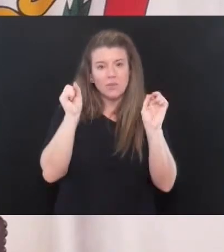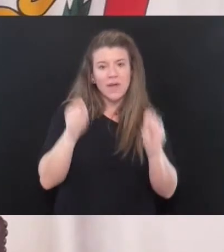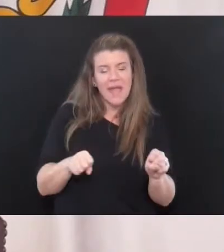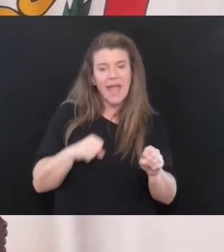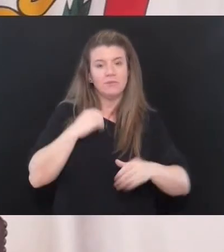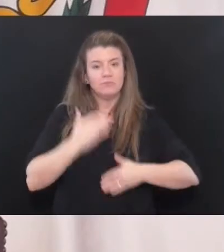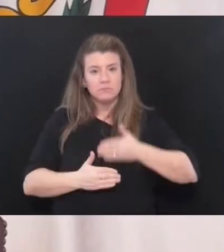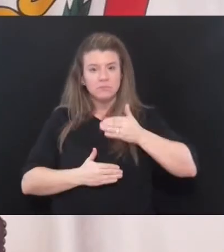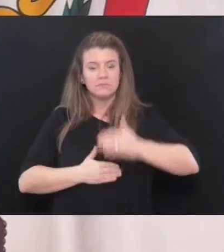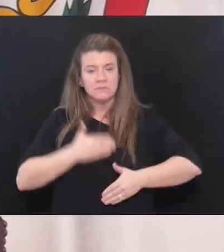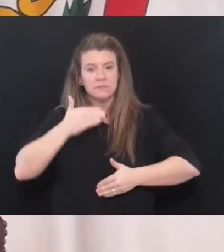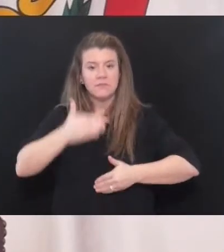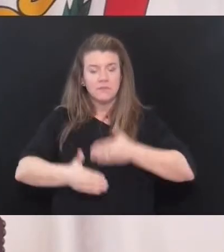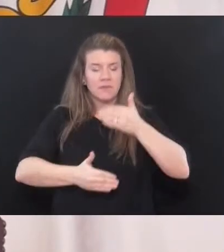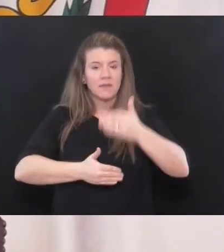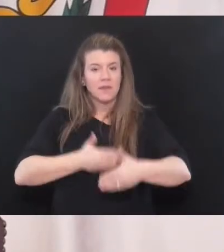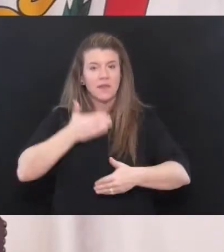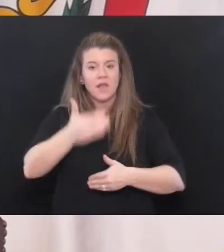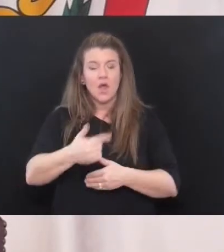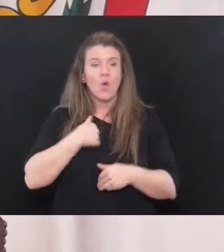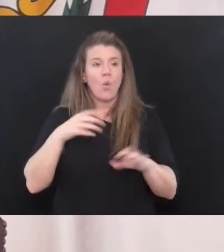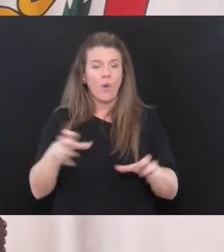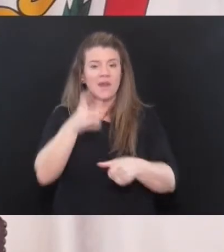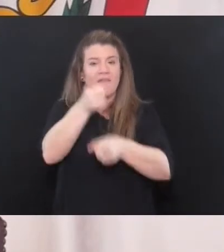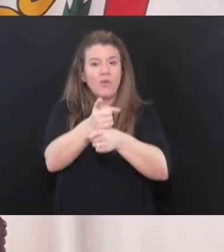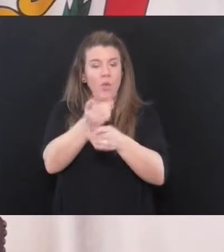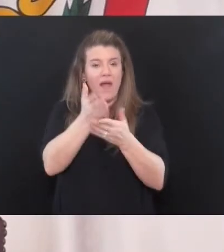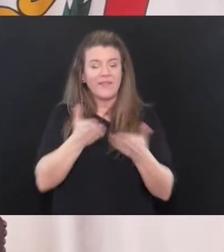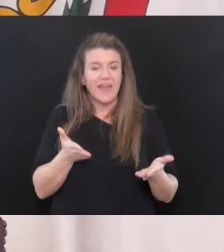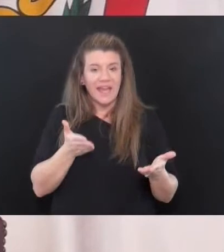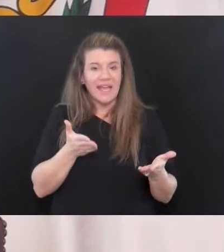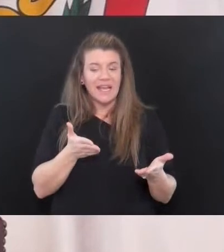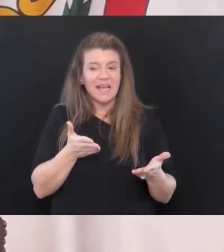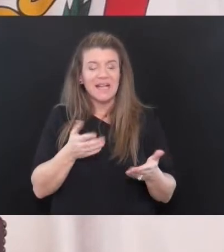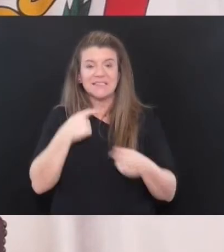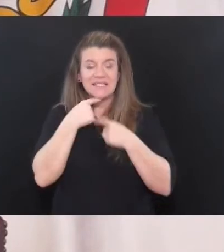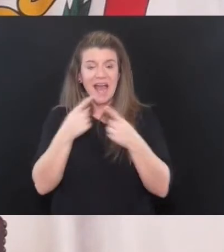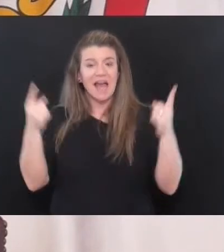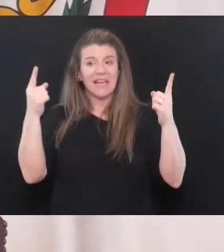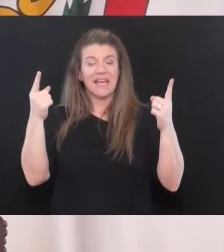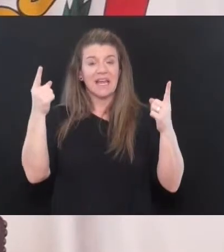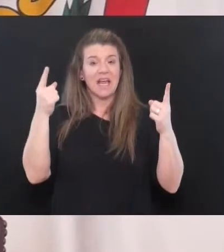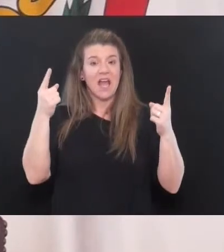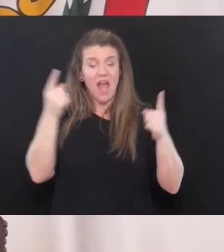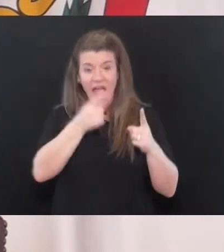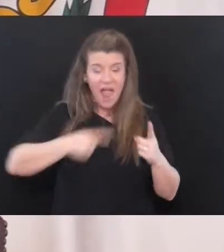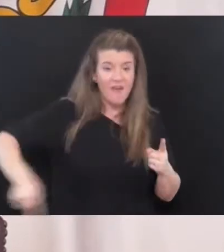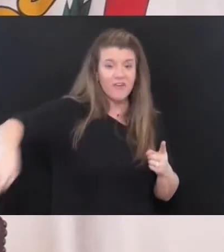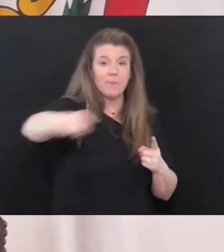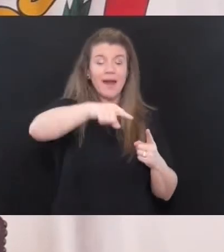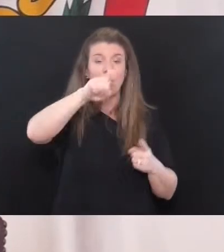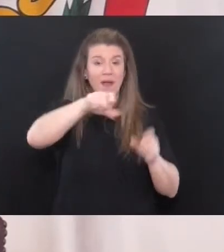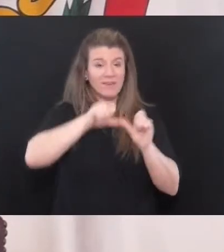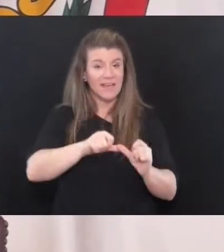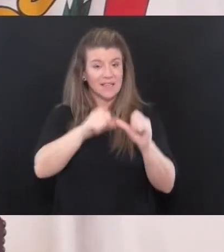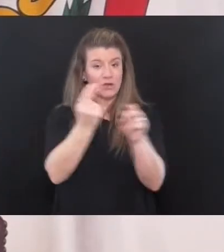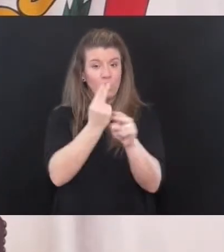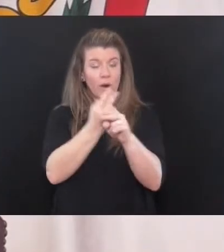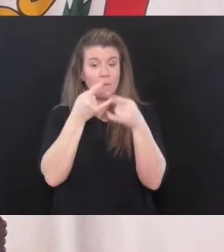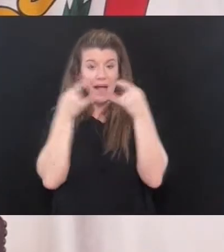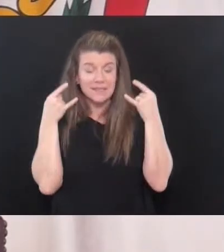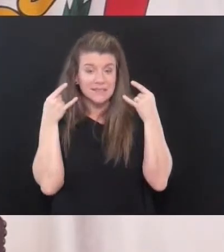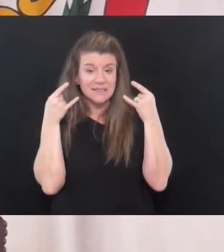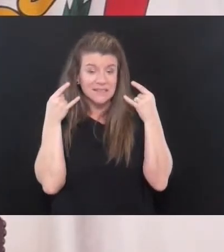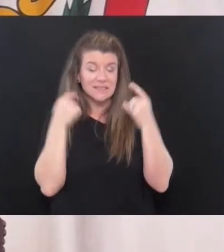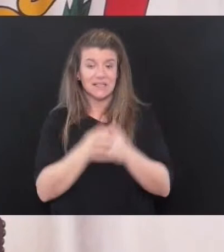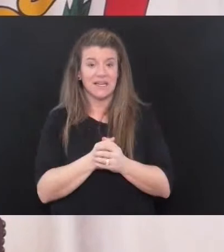back up. We absolutely did the right thing as far as telling everybody, we need to continue to wear a mask, and we